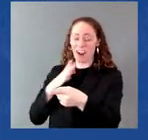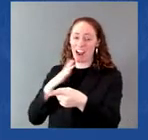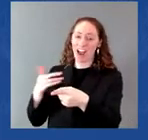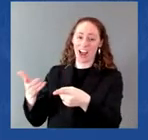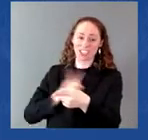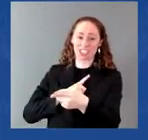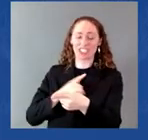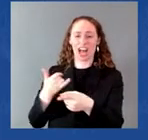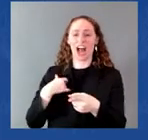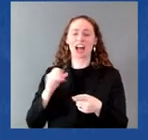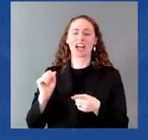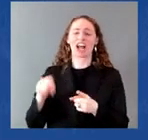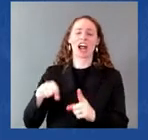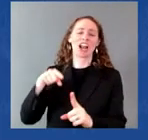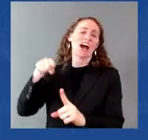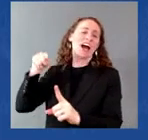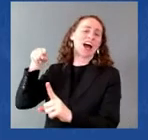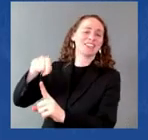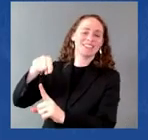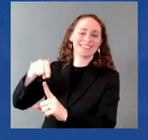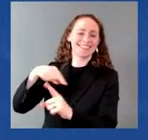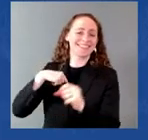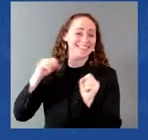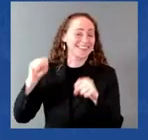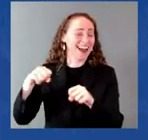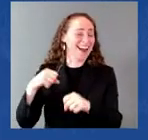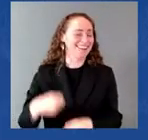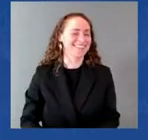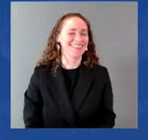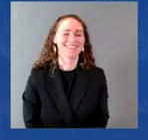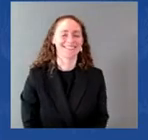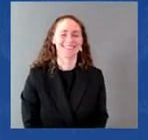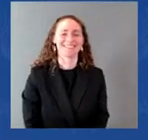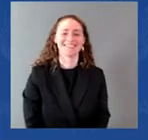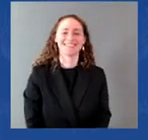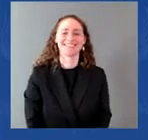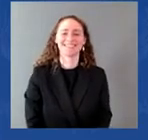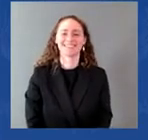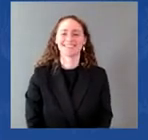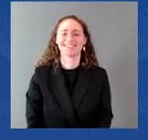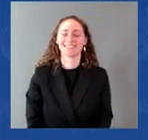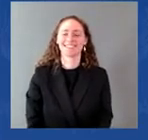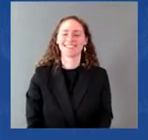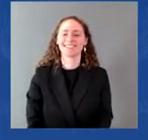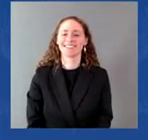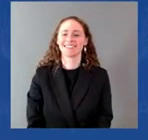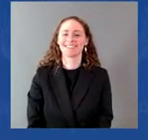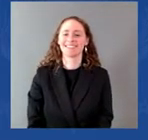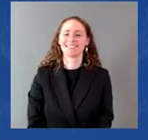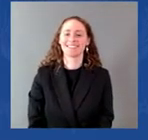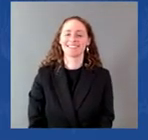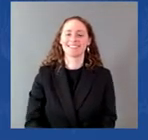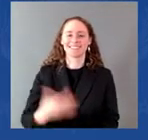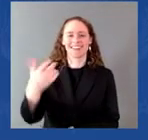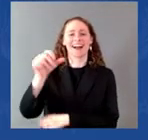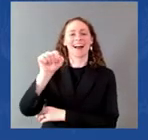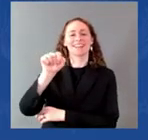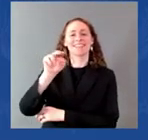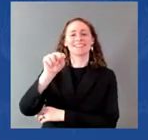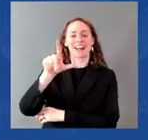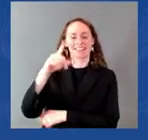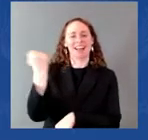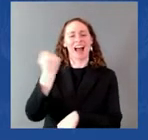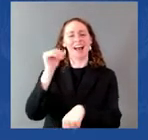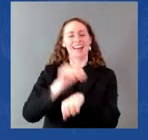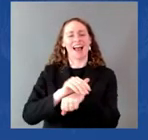All kidding aside, in over 40 years of turning Saturday Night Live into an American institution, Lauren has proven that laughter is good